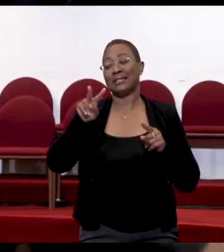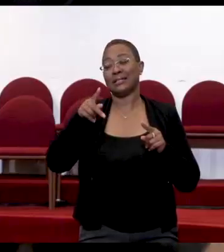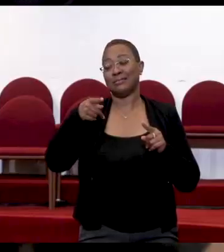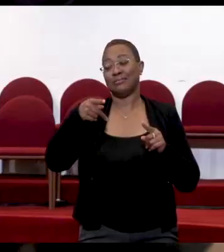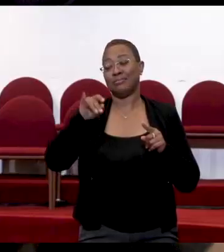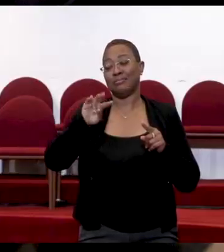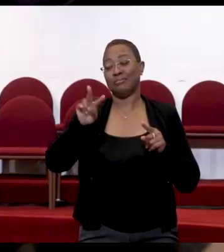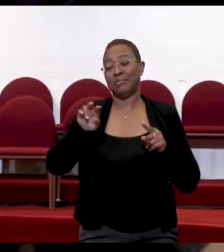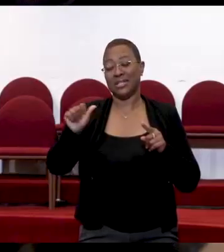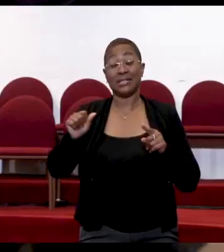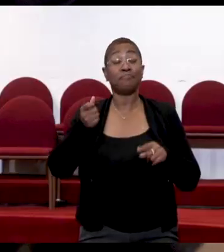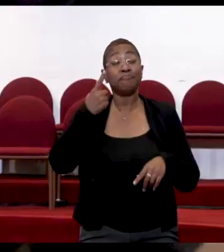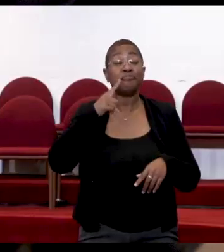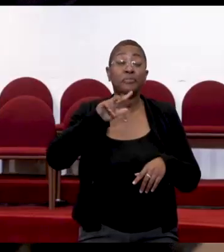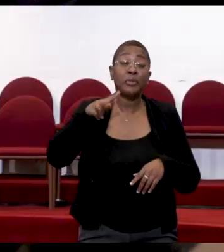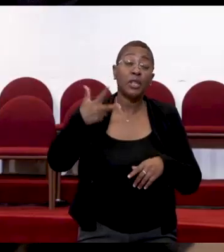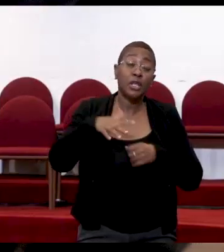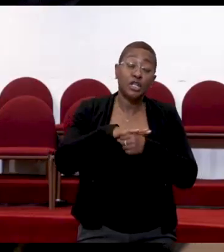remain